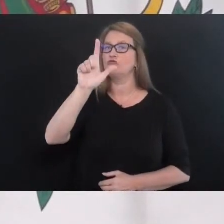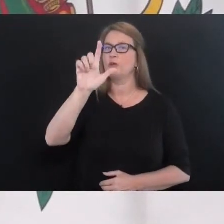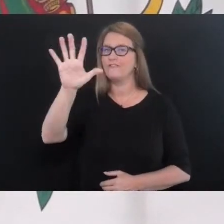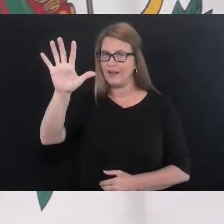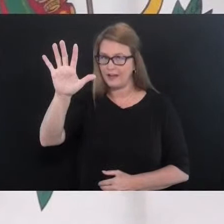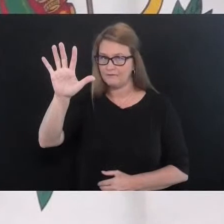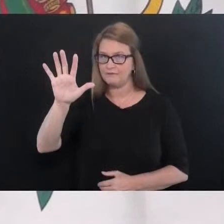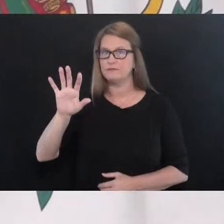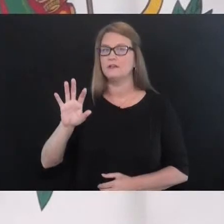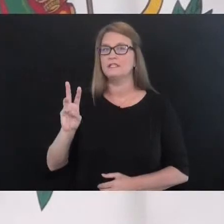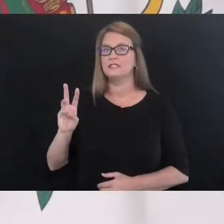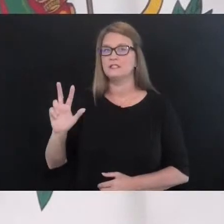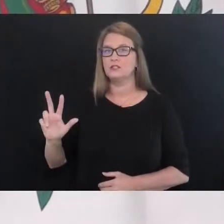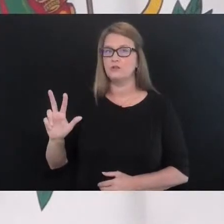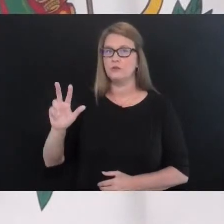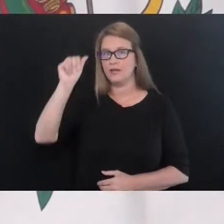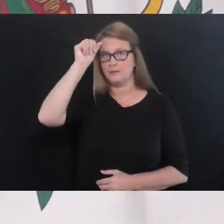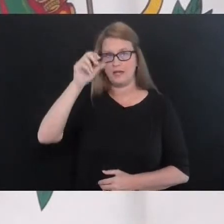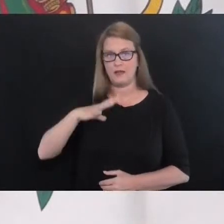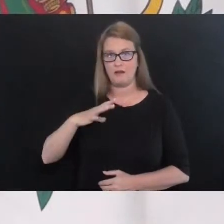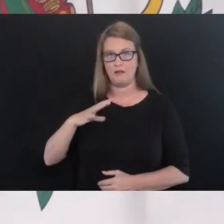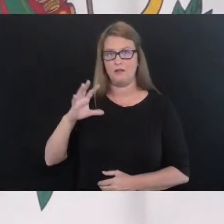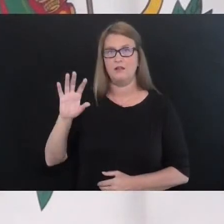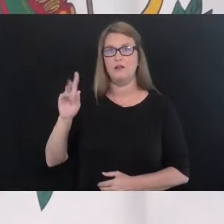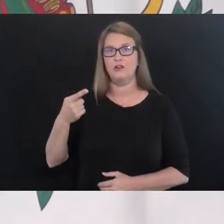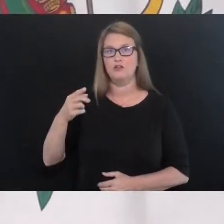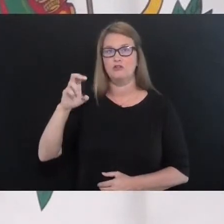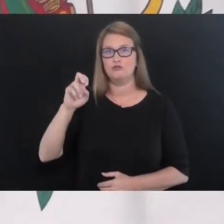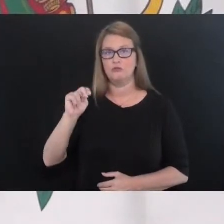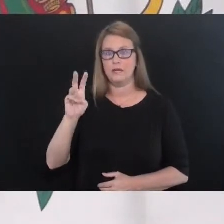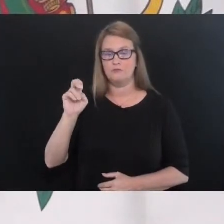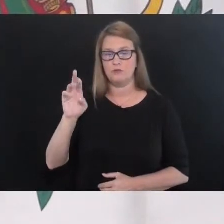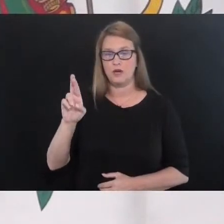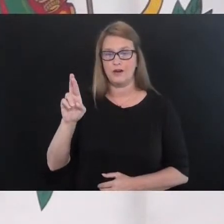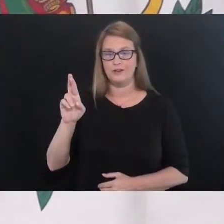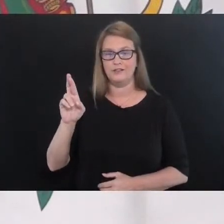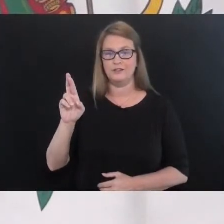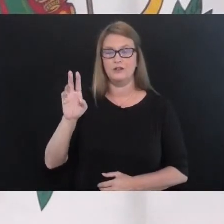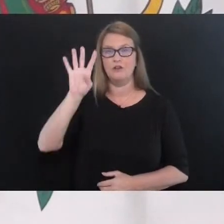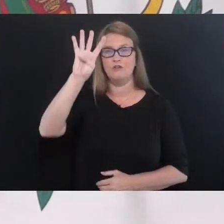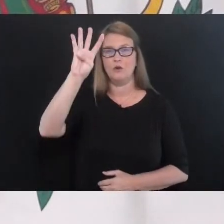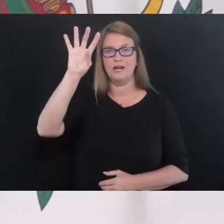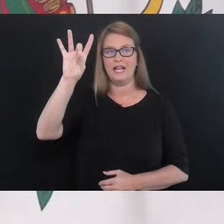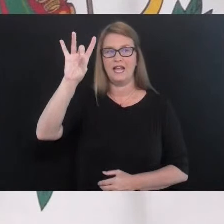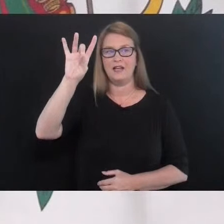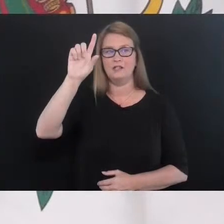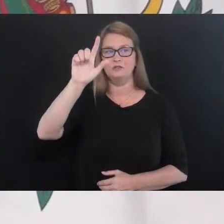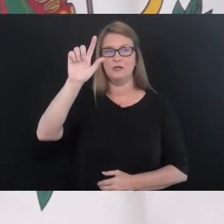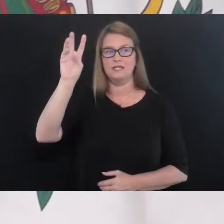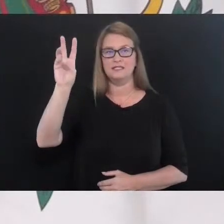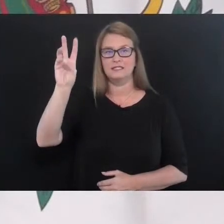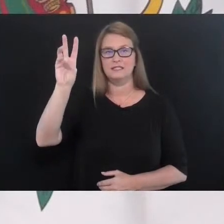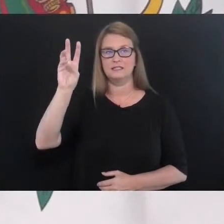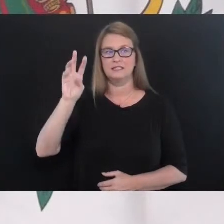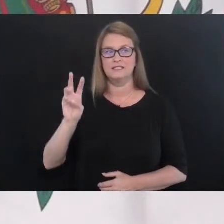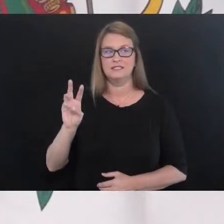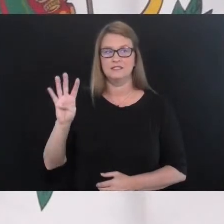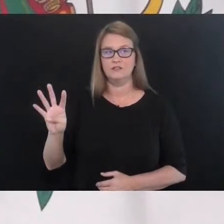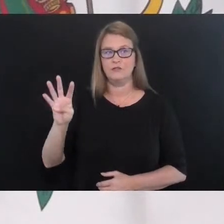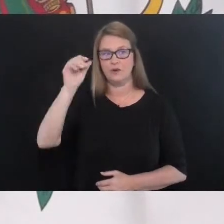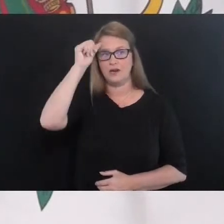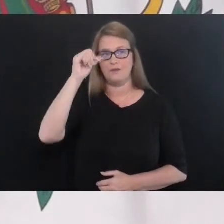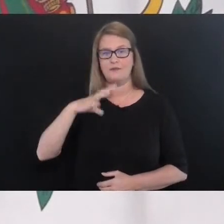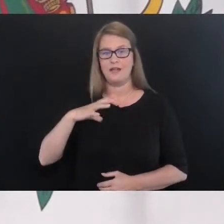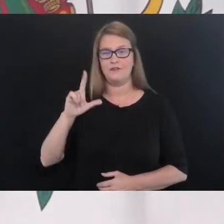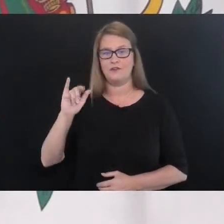death, a 63-year-old male from Greenbrier County. The 4,826th death, a 64-year-old male